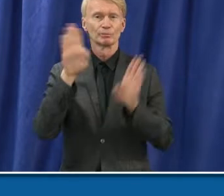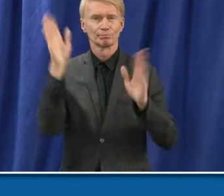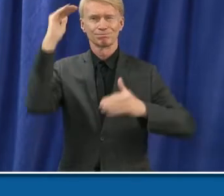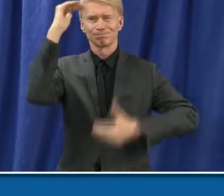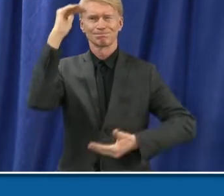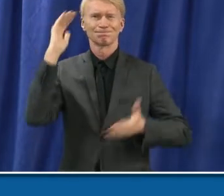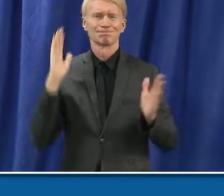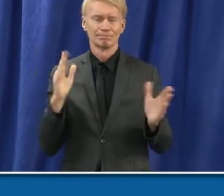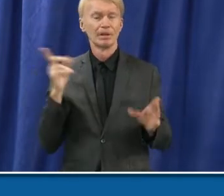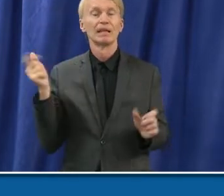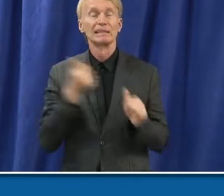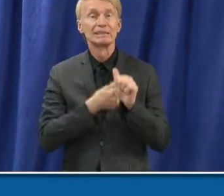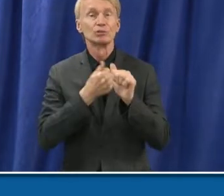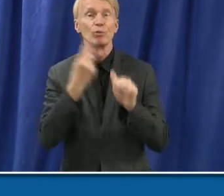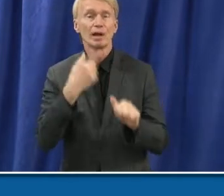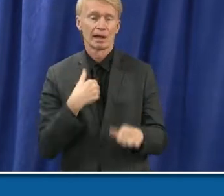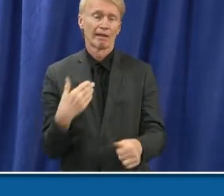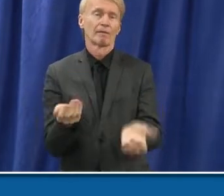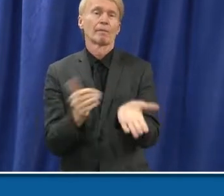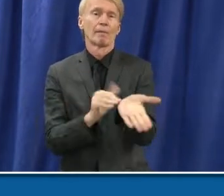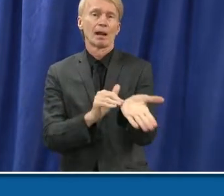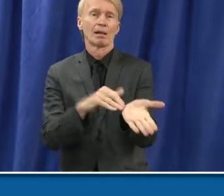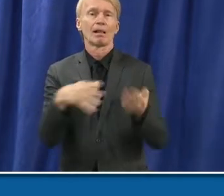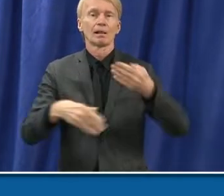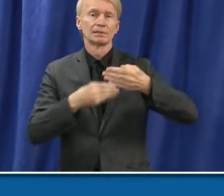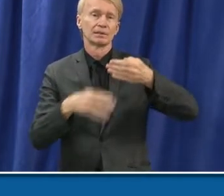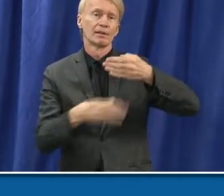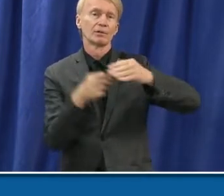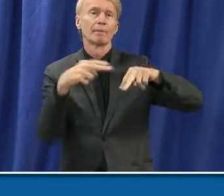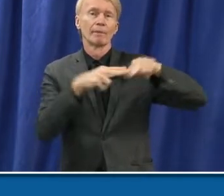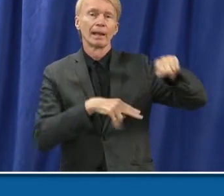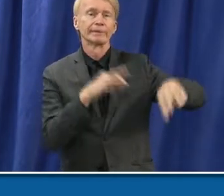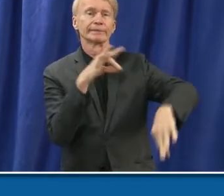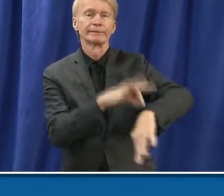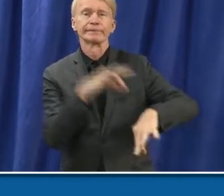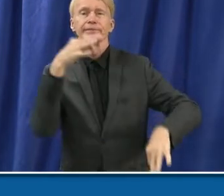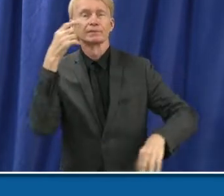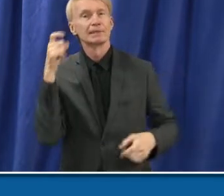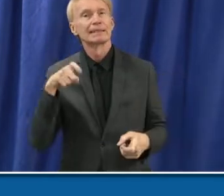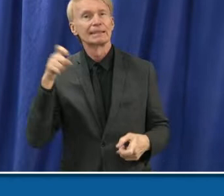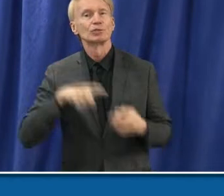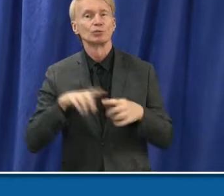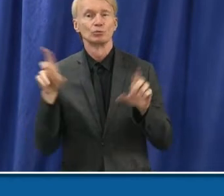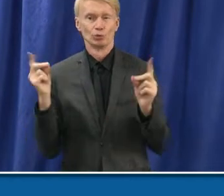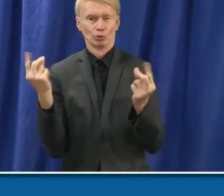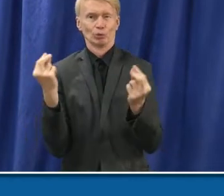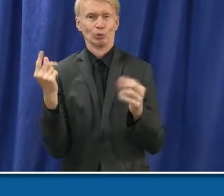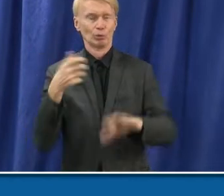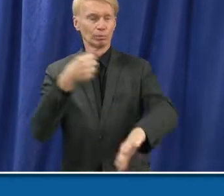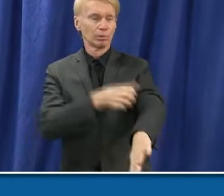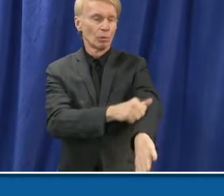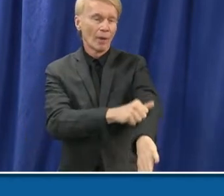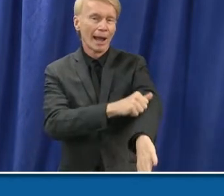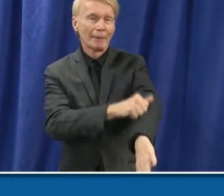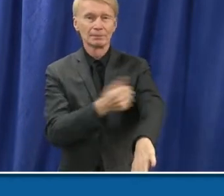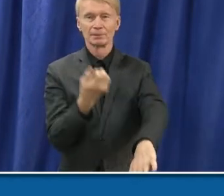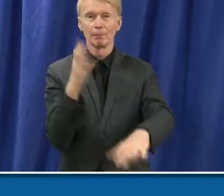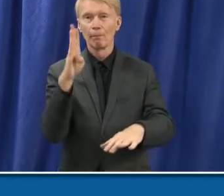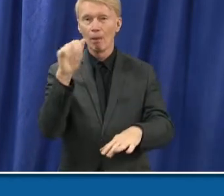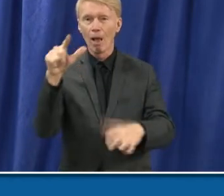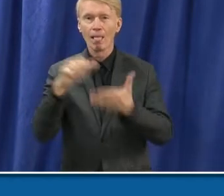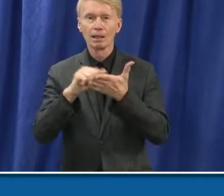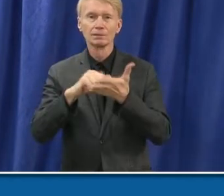containers contains the medical ancillary supplies needed to perform a vaccination. So your alcohol wipes, cotton